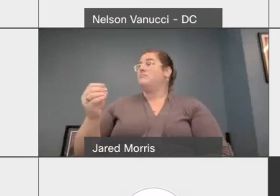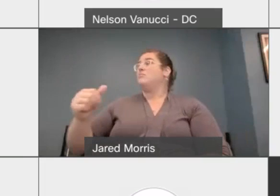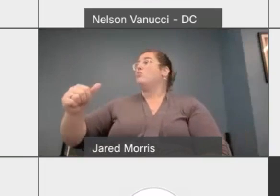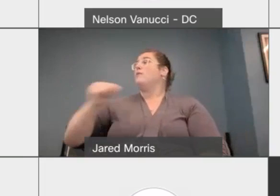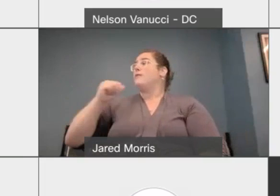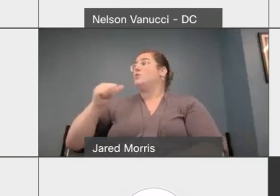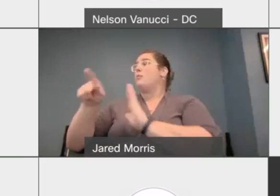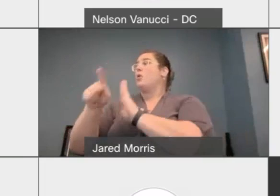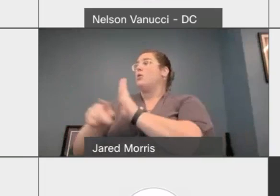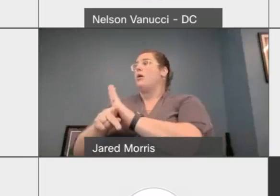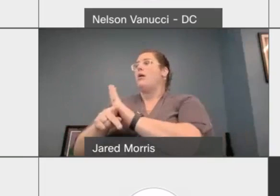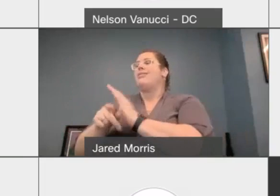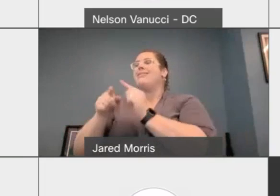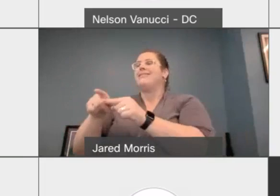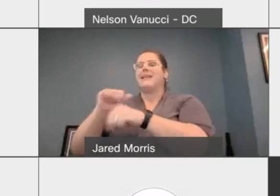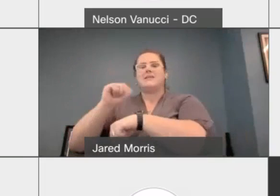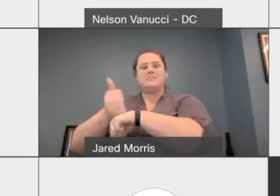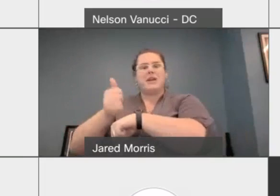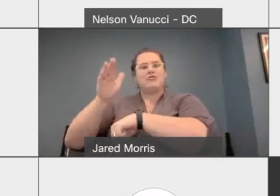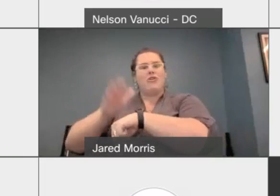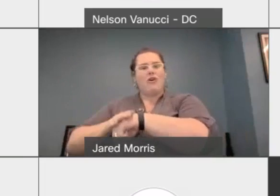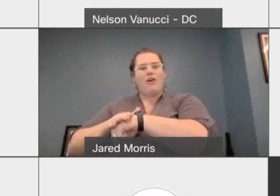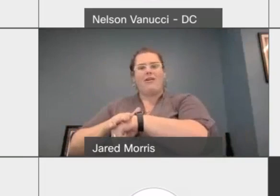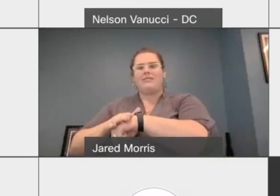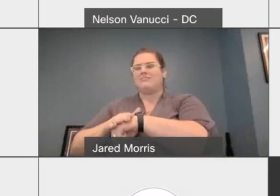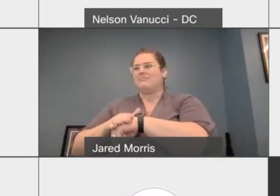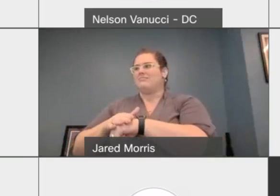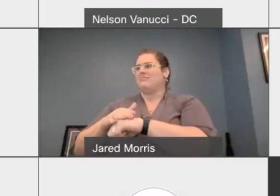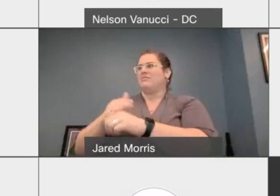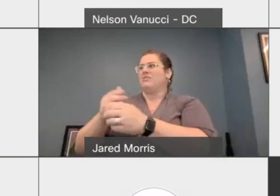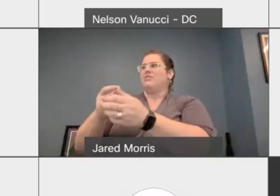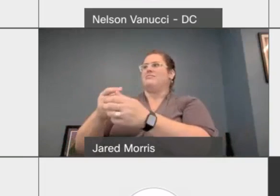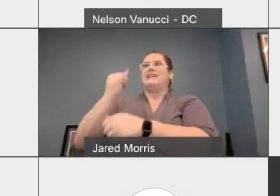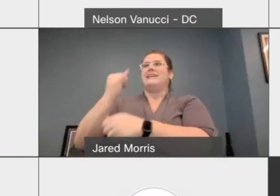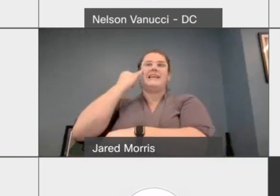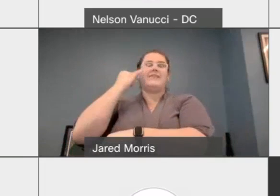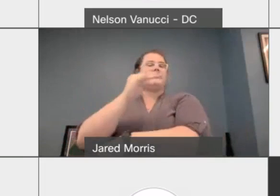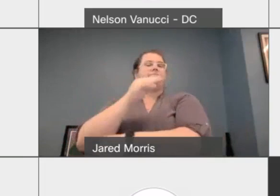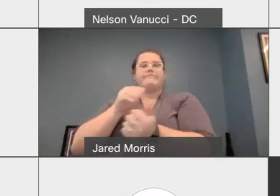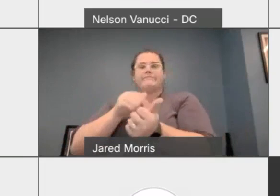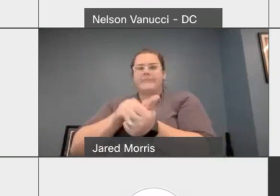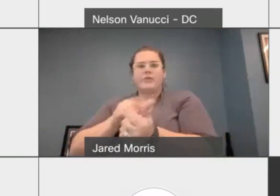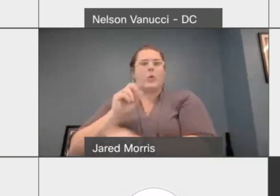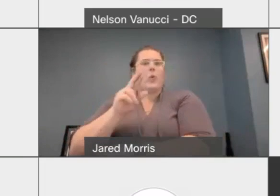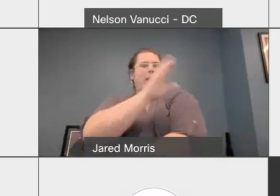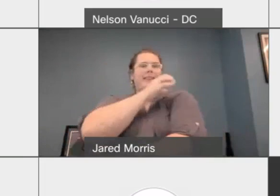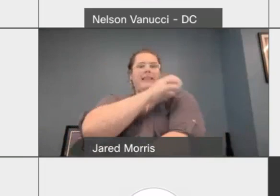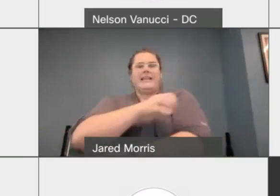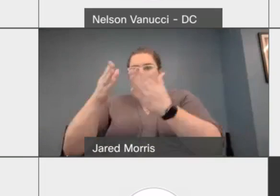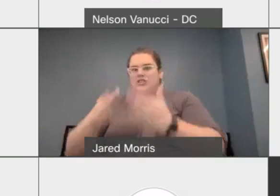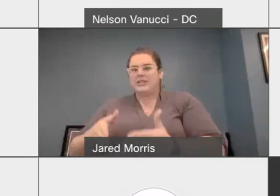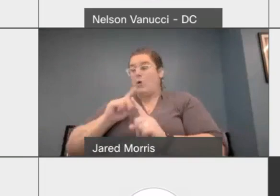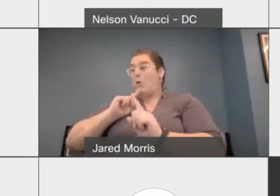on a clinician ordering a particular medication and or procedure for a